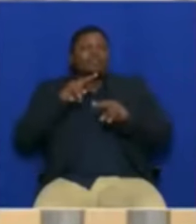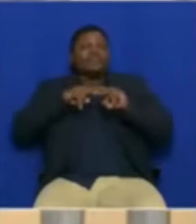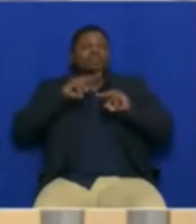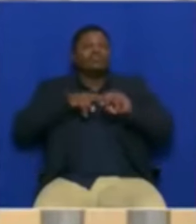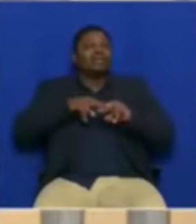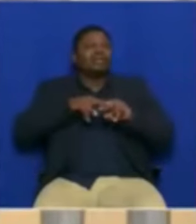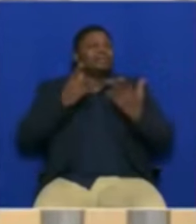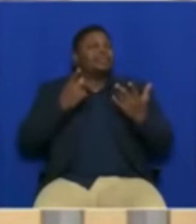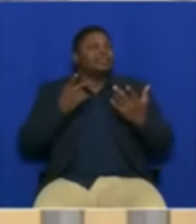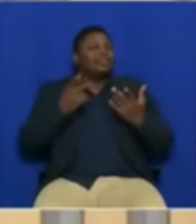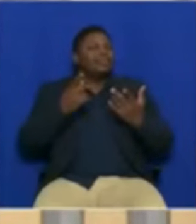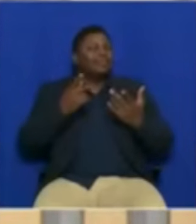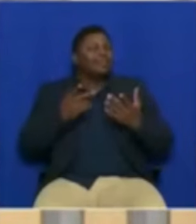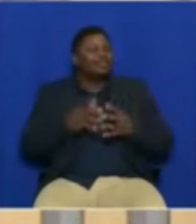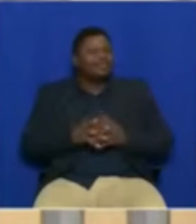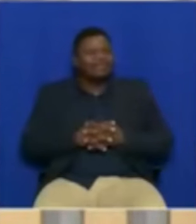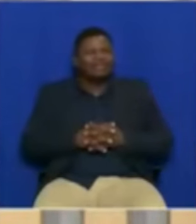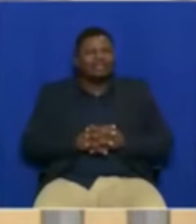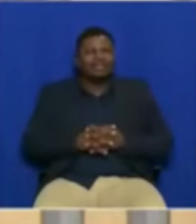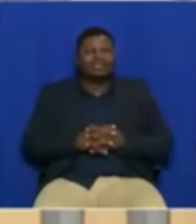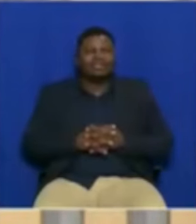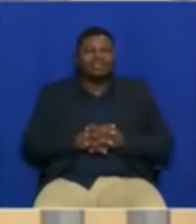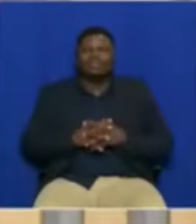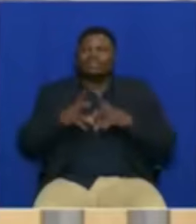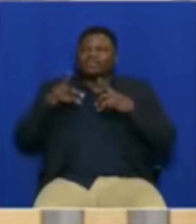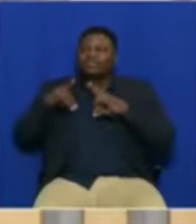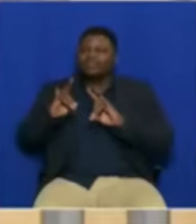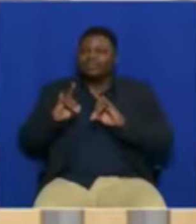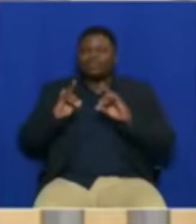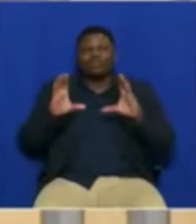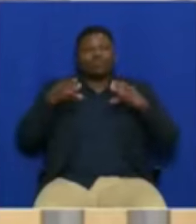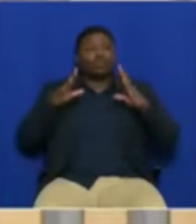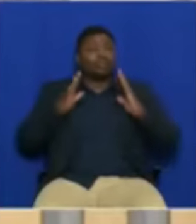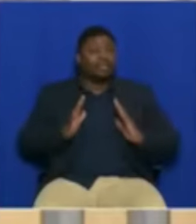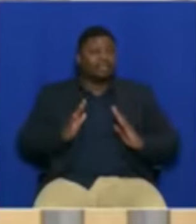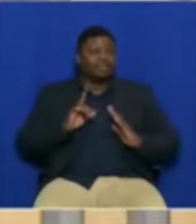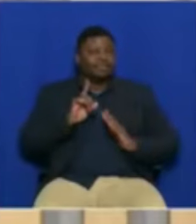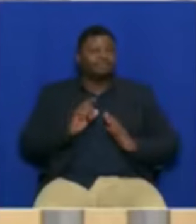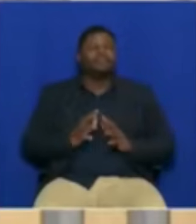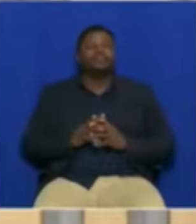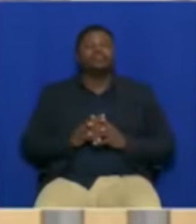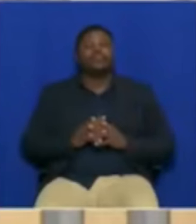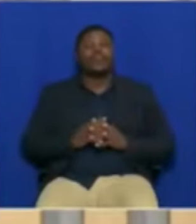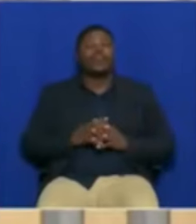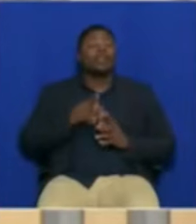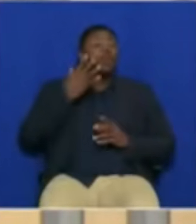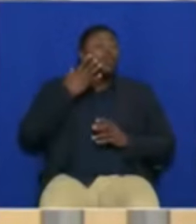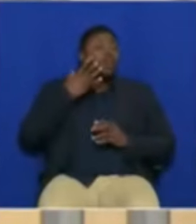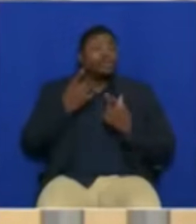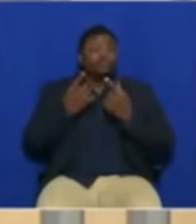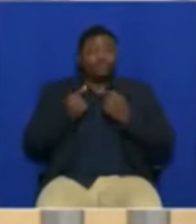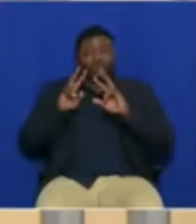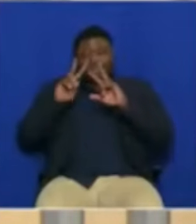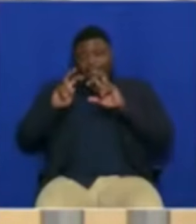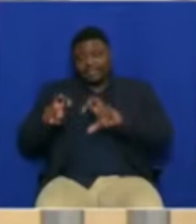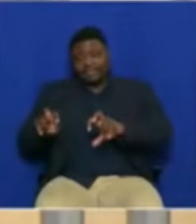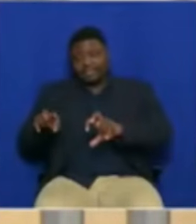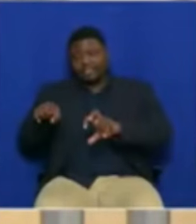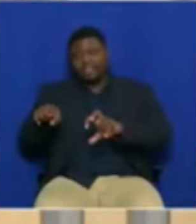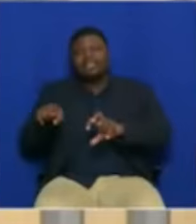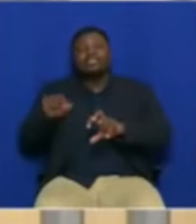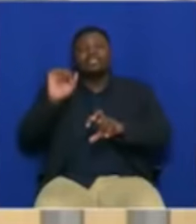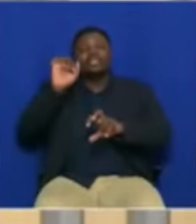Chair, Commissioners, Council, when you do an investigation, it's fine, we can speak from a platform like this.